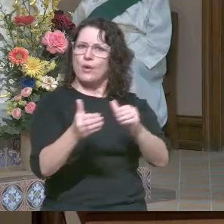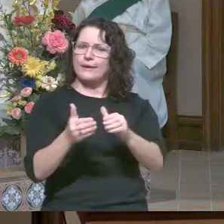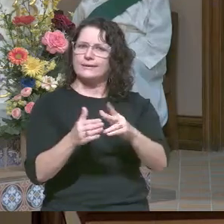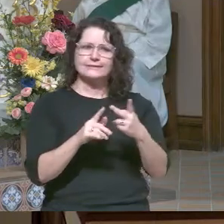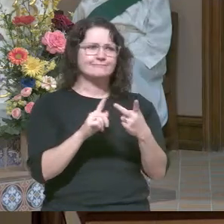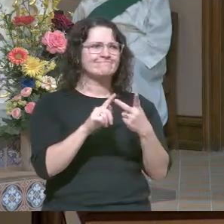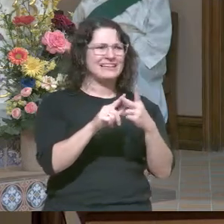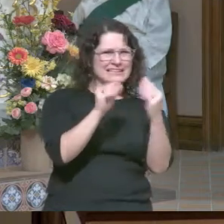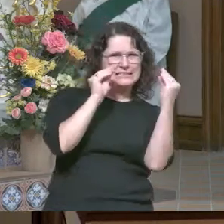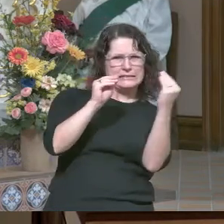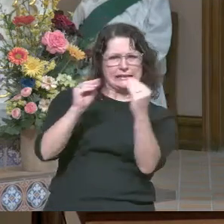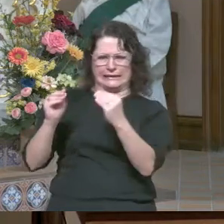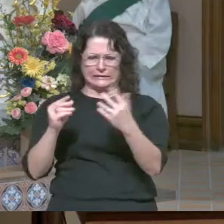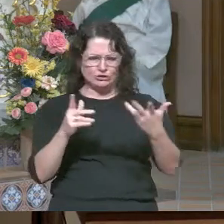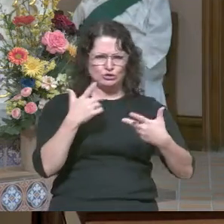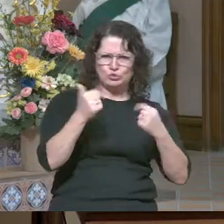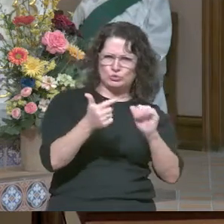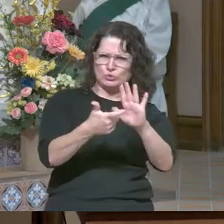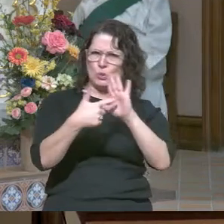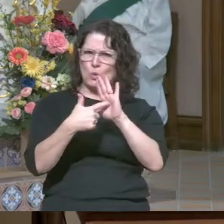It's teaching something different.